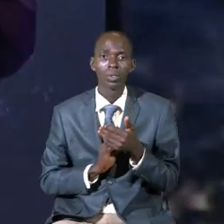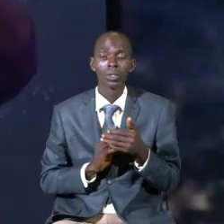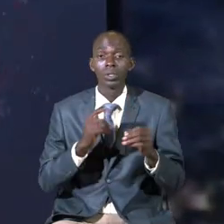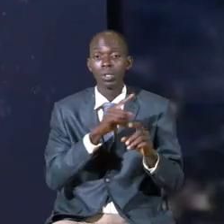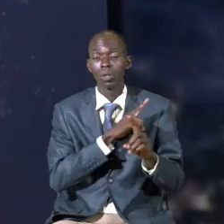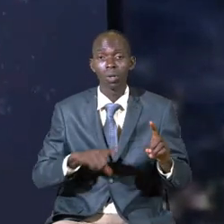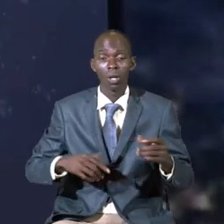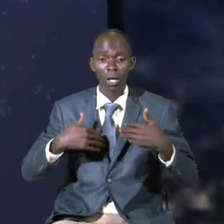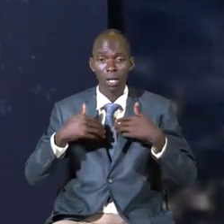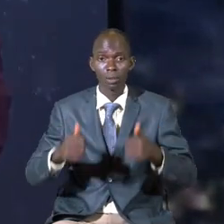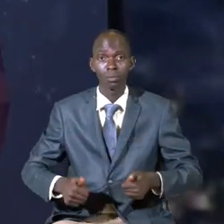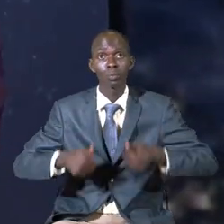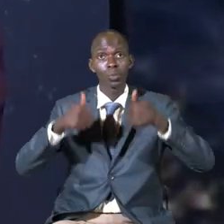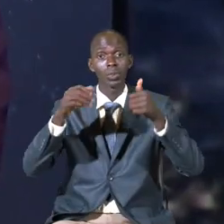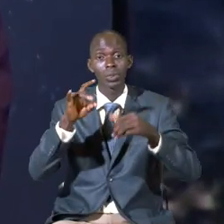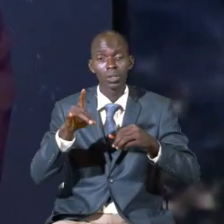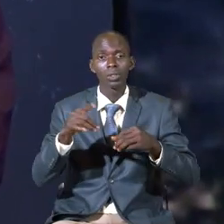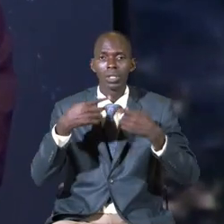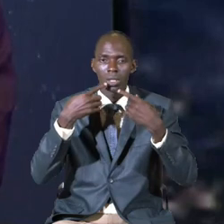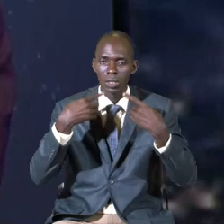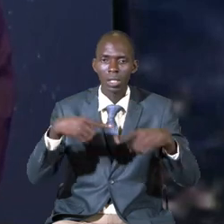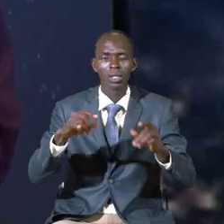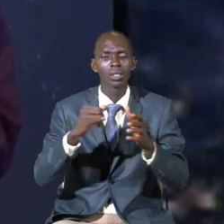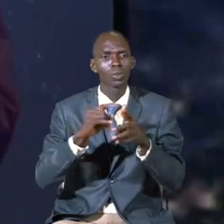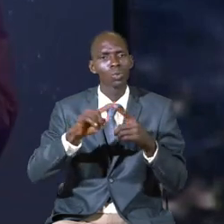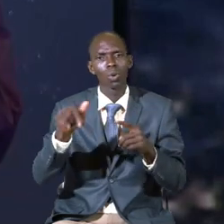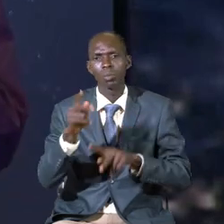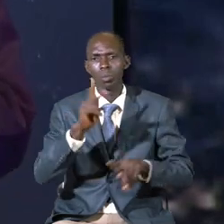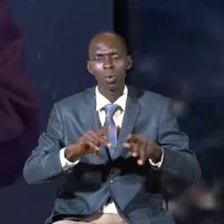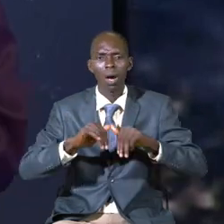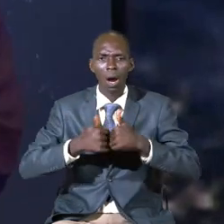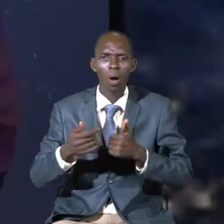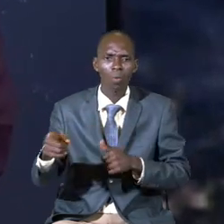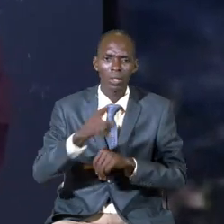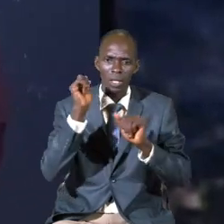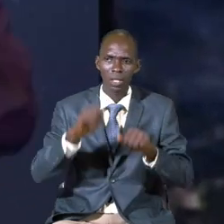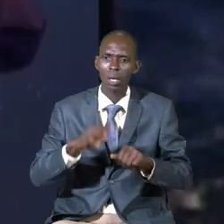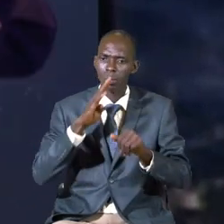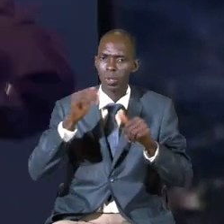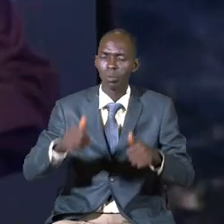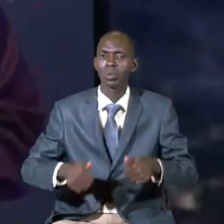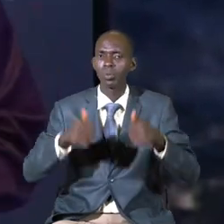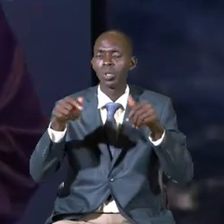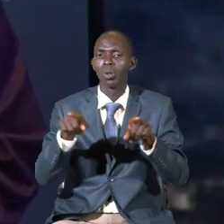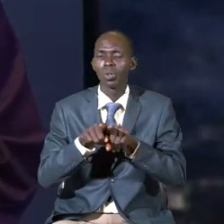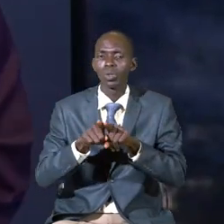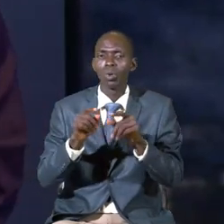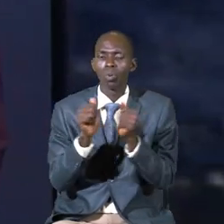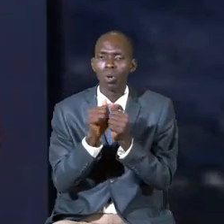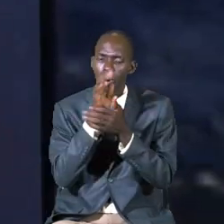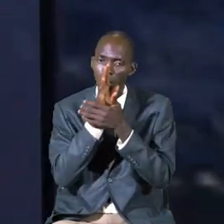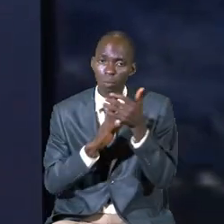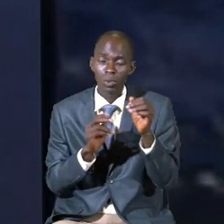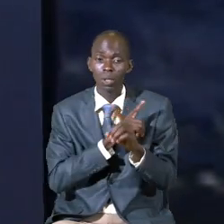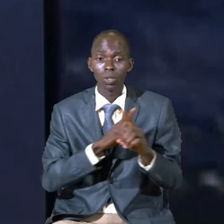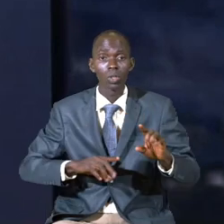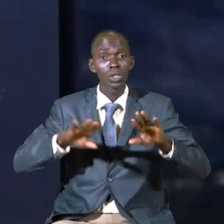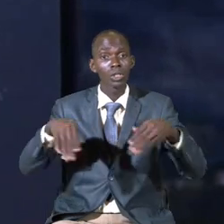you tell other people how they can be promoted to you with humility the lord has given you great